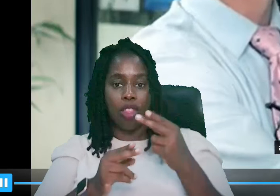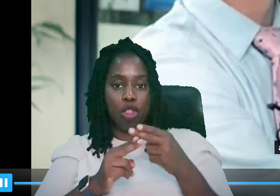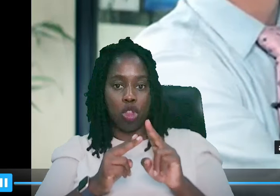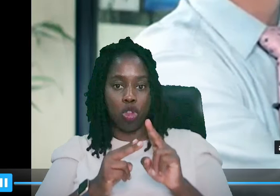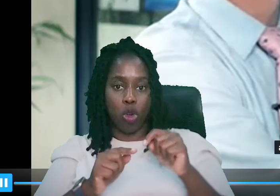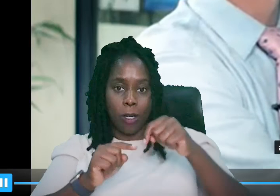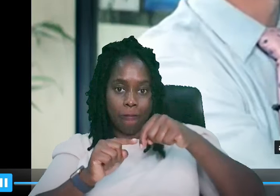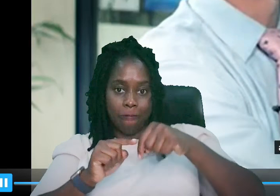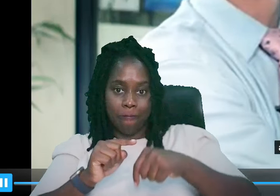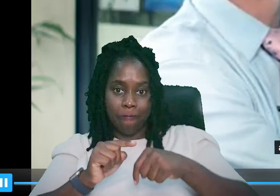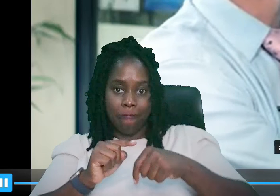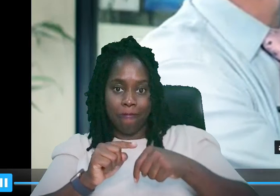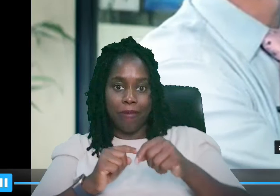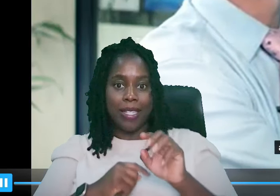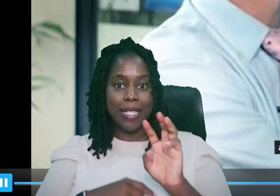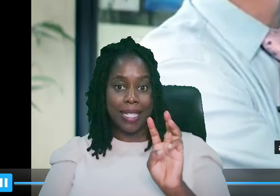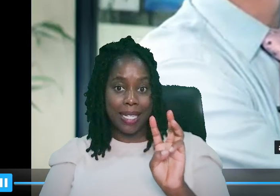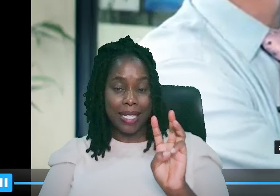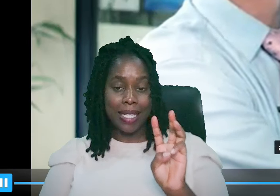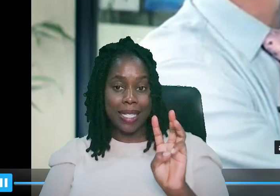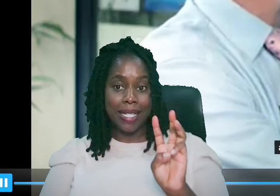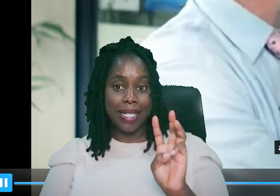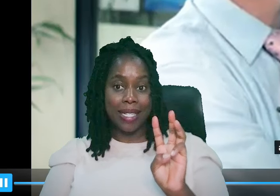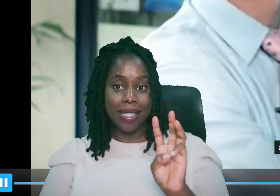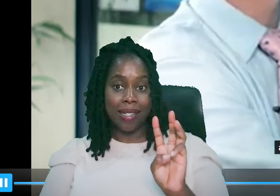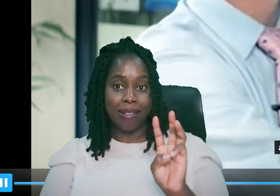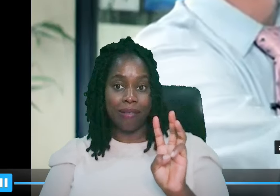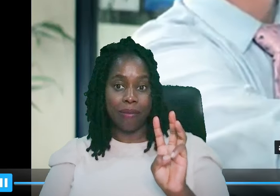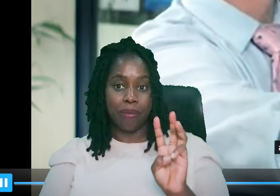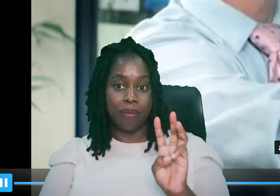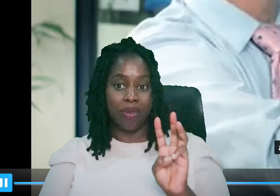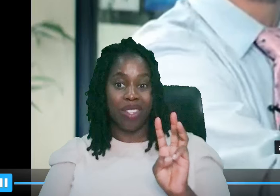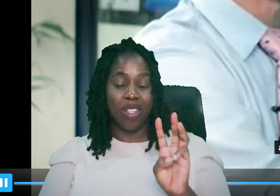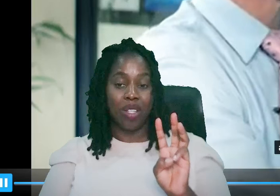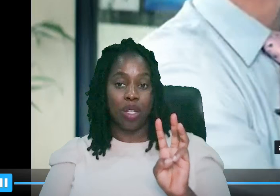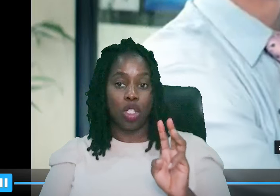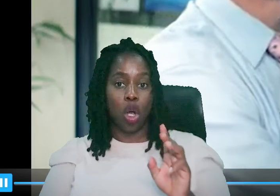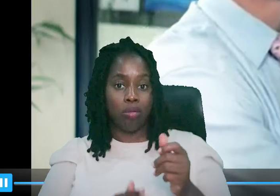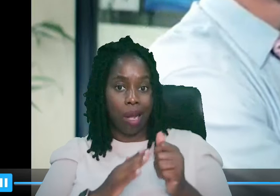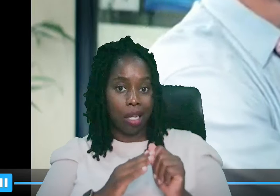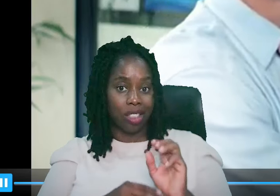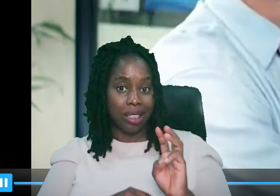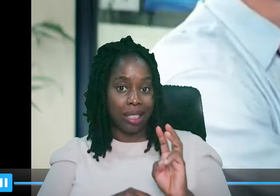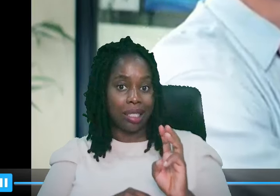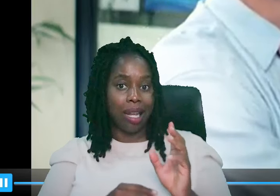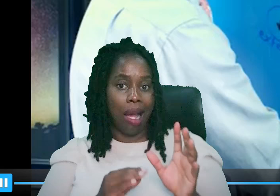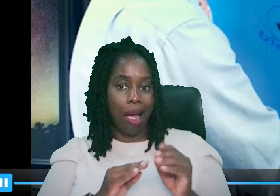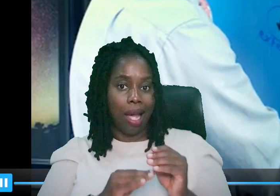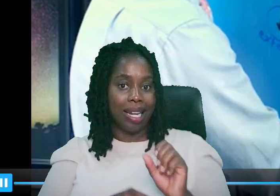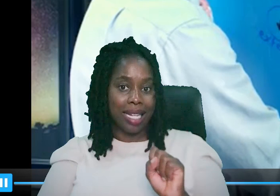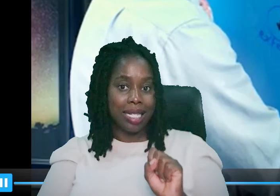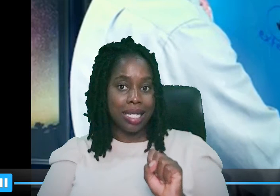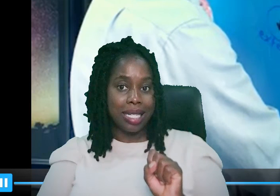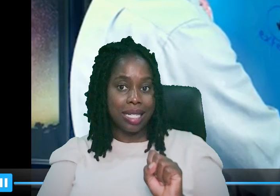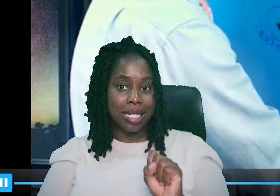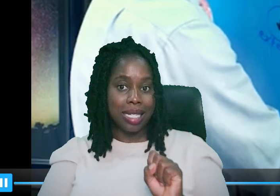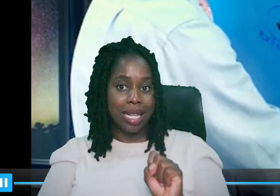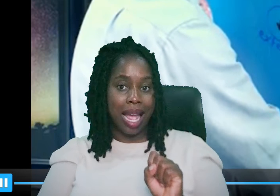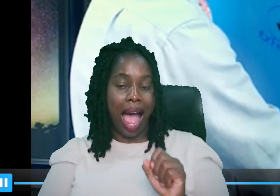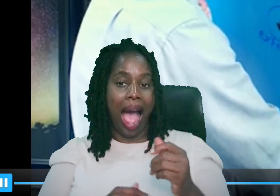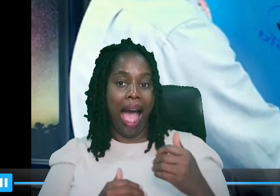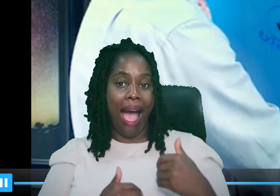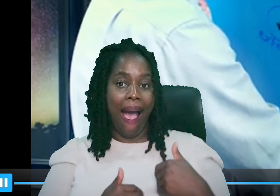here, if I put this as S for 6, is I have a new angle. I have angle